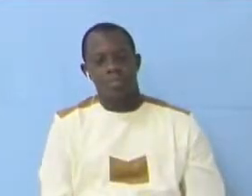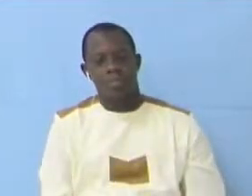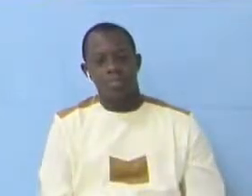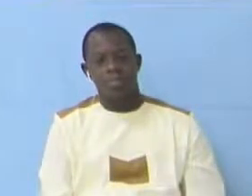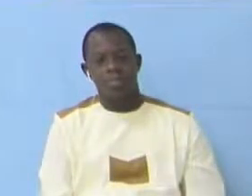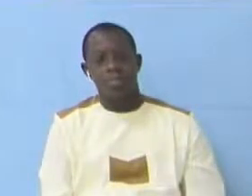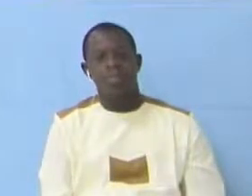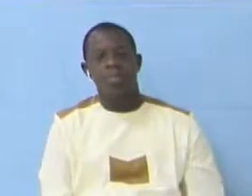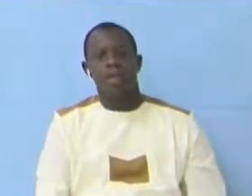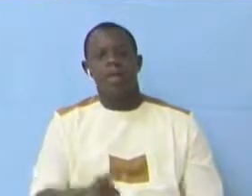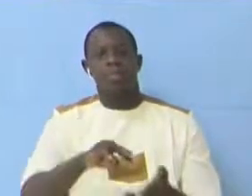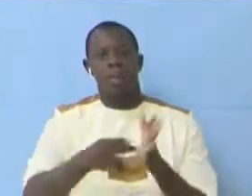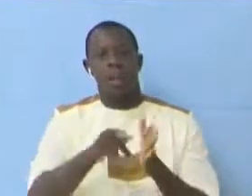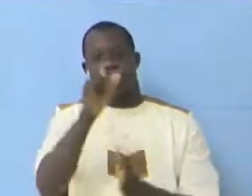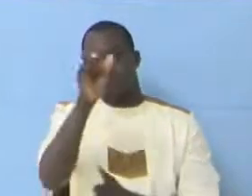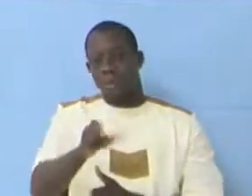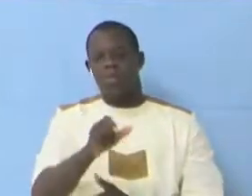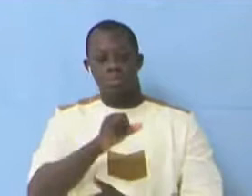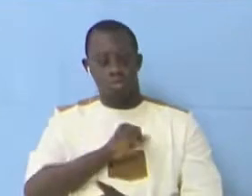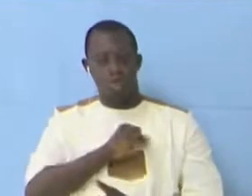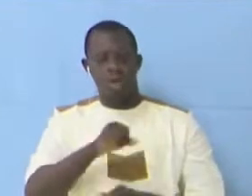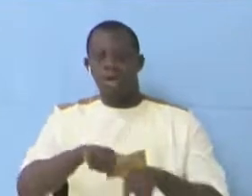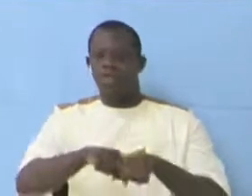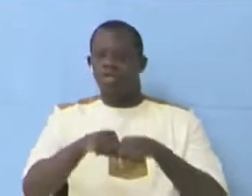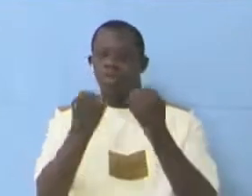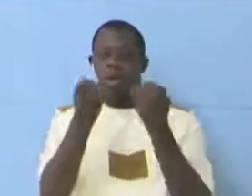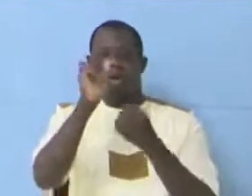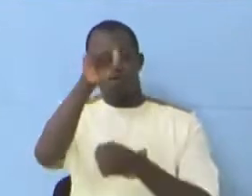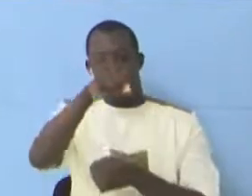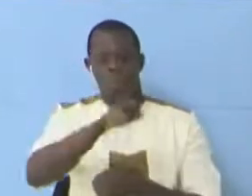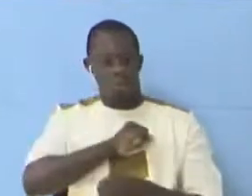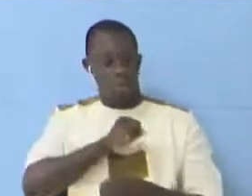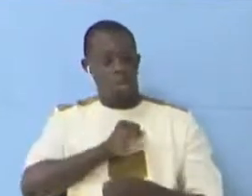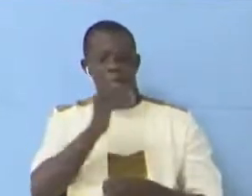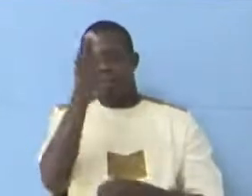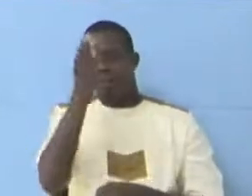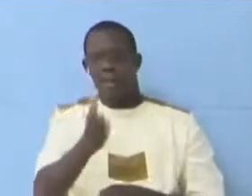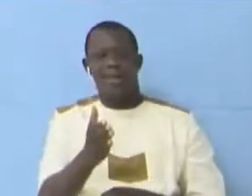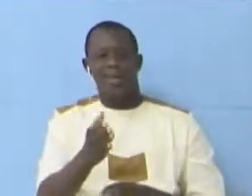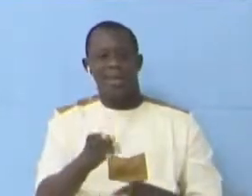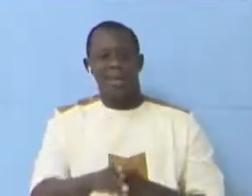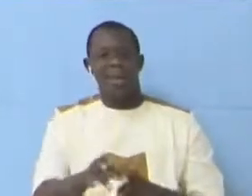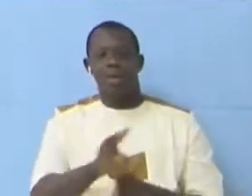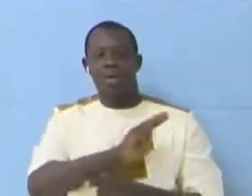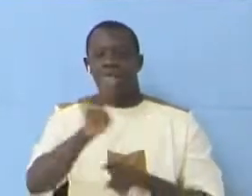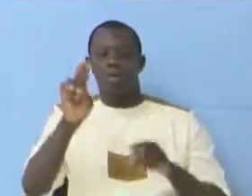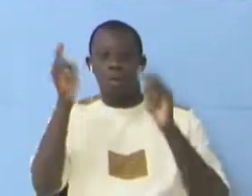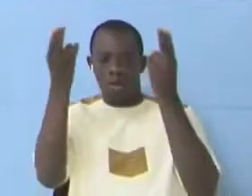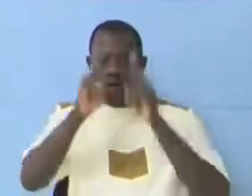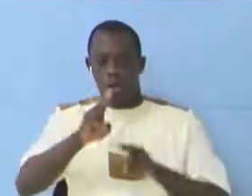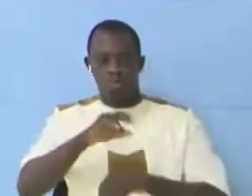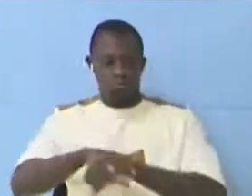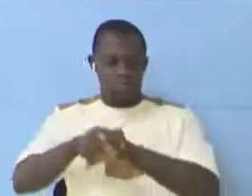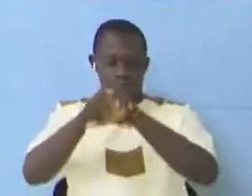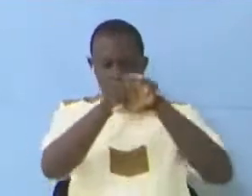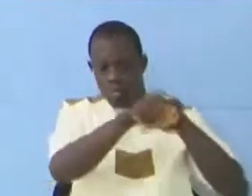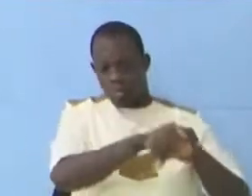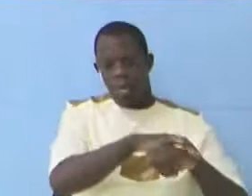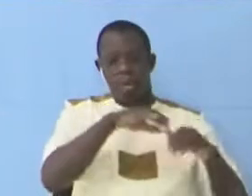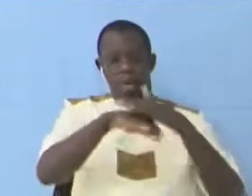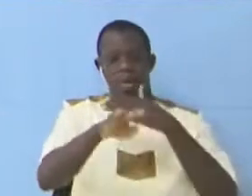He violated your rights by unlawfully putting you in jail, and you had to thank him for forgiving